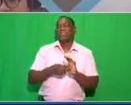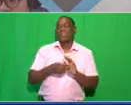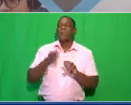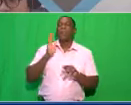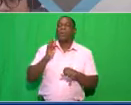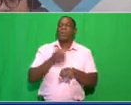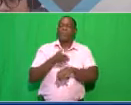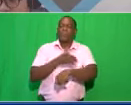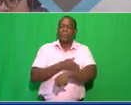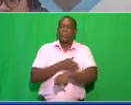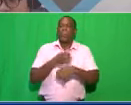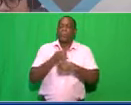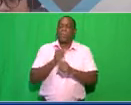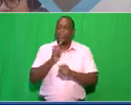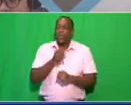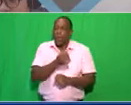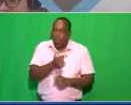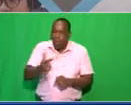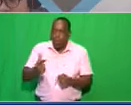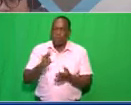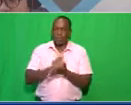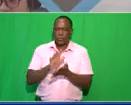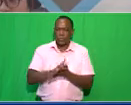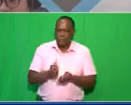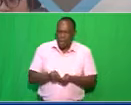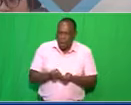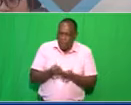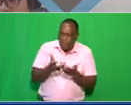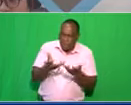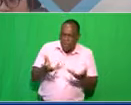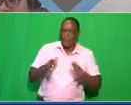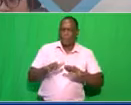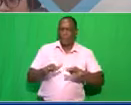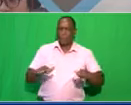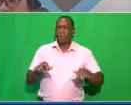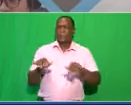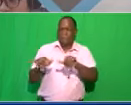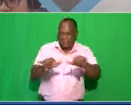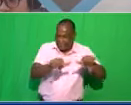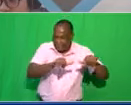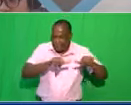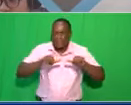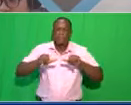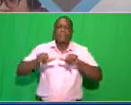similar opportunities or comparable opportunities to students who would go there.